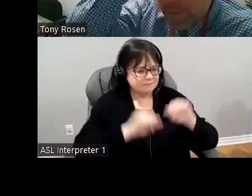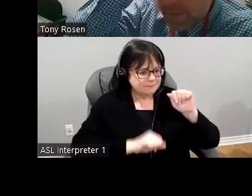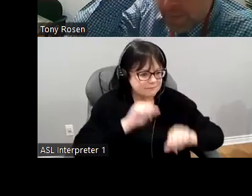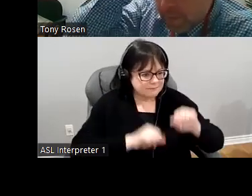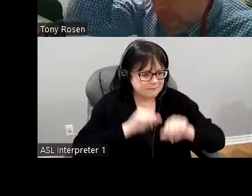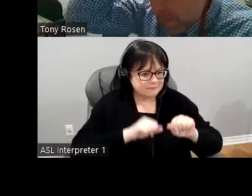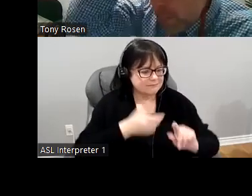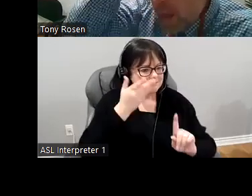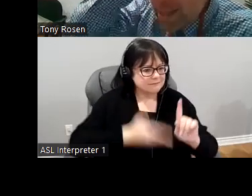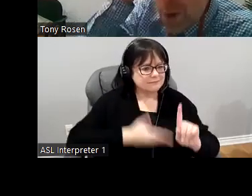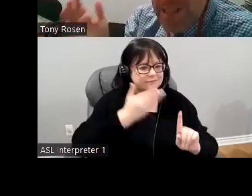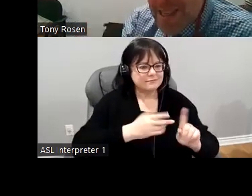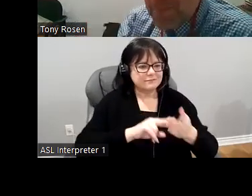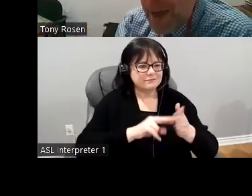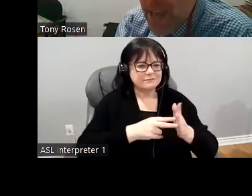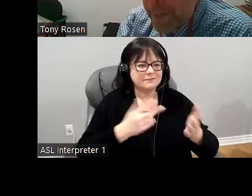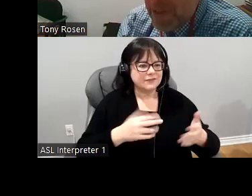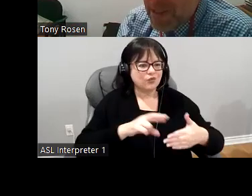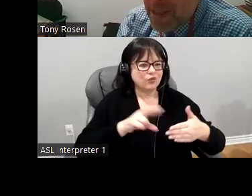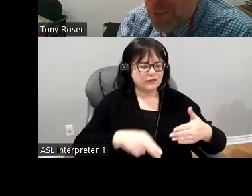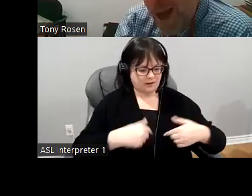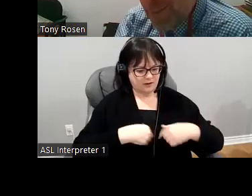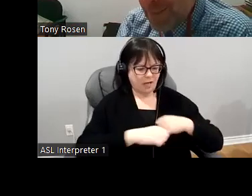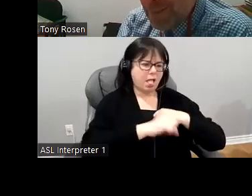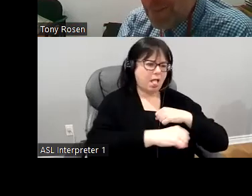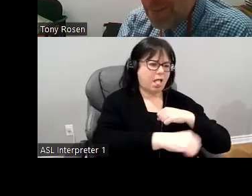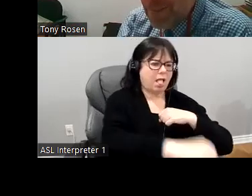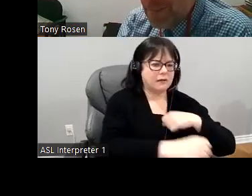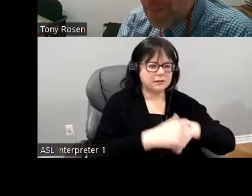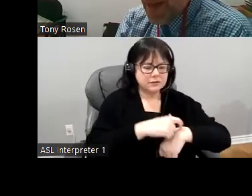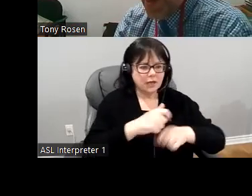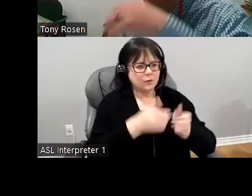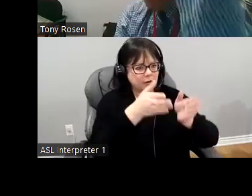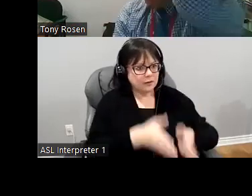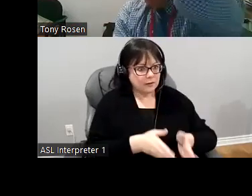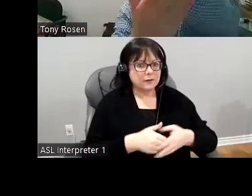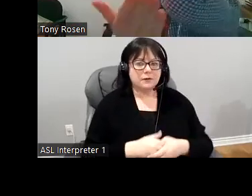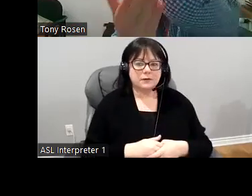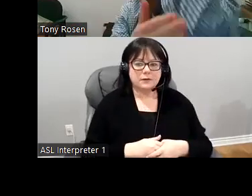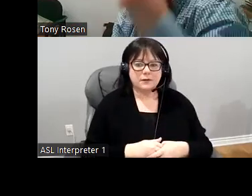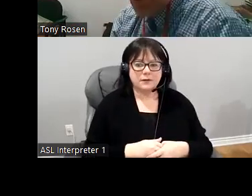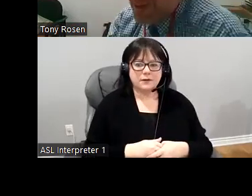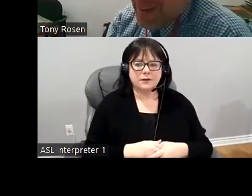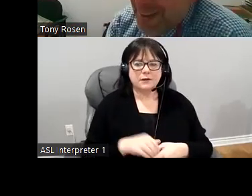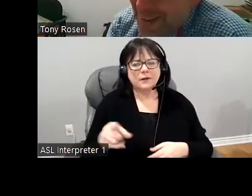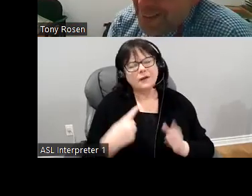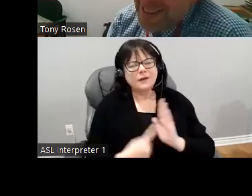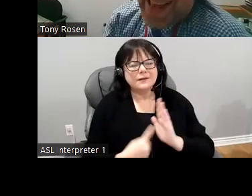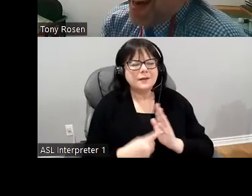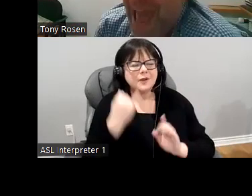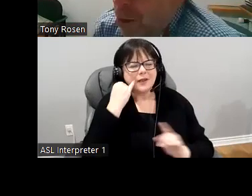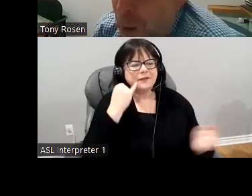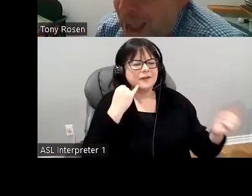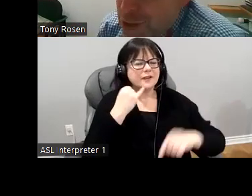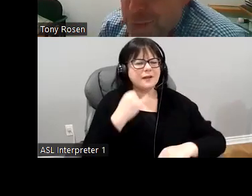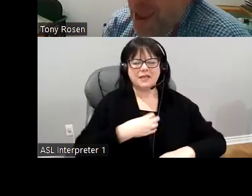mistreatment. And so what sometimes happens is, well, they say their elbow hurts. Let's get